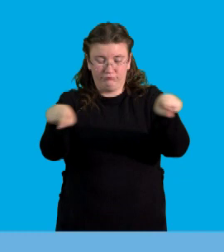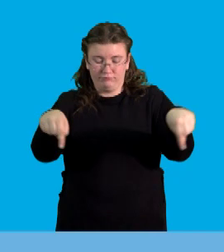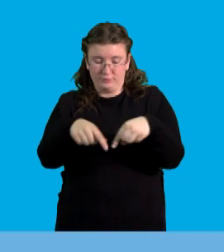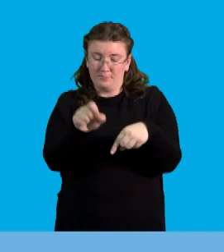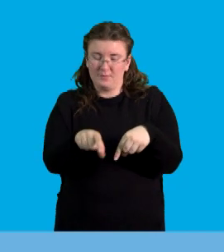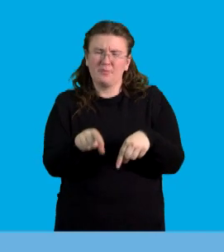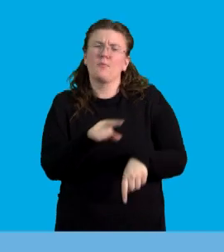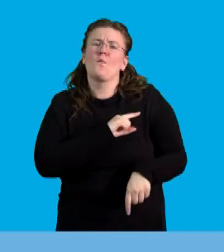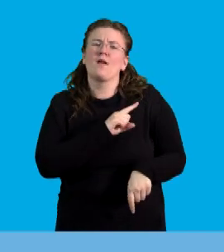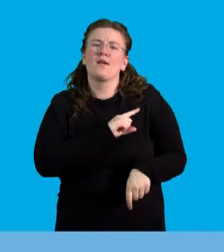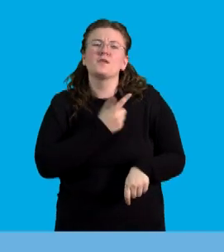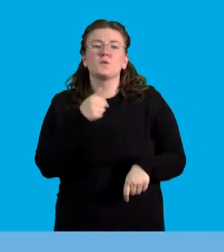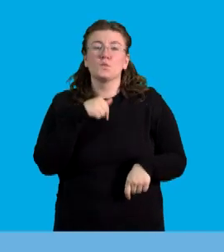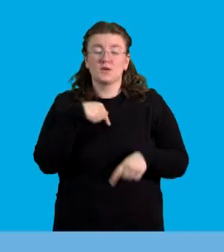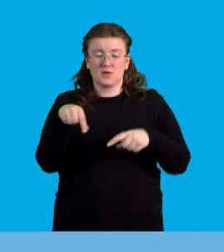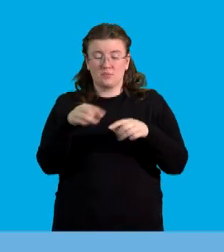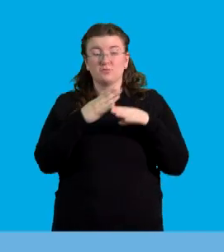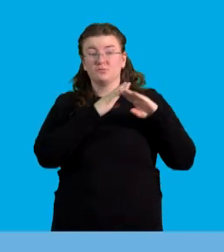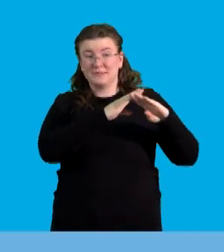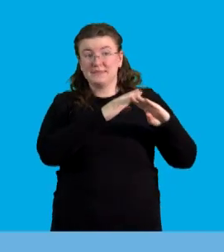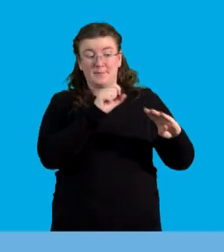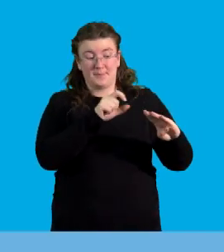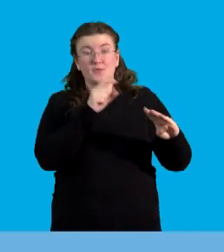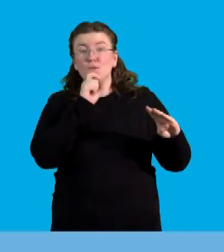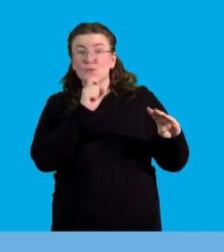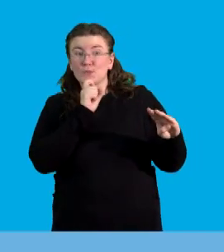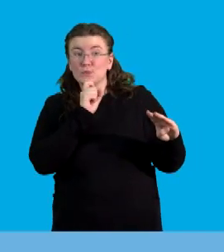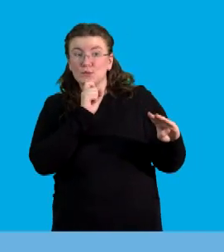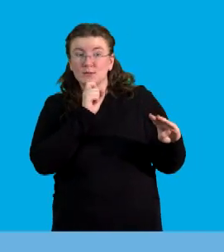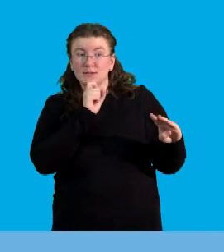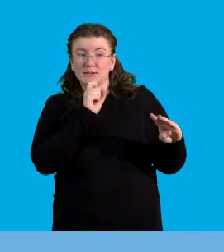circuits? We use resistors